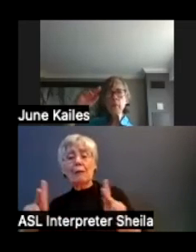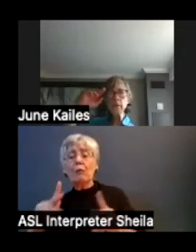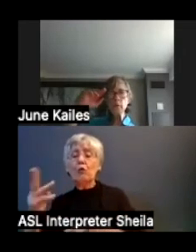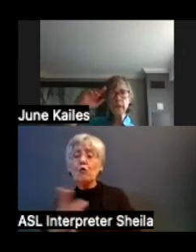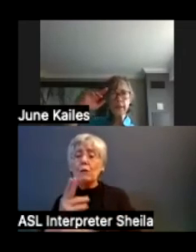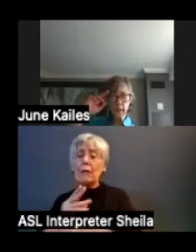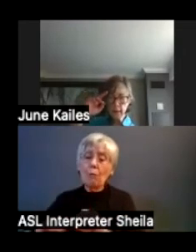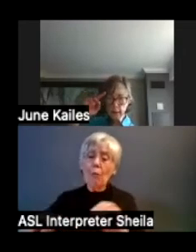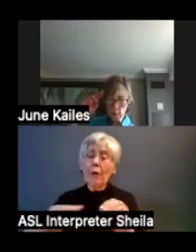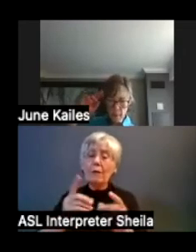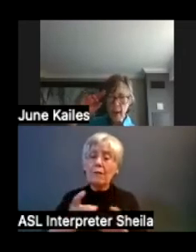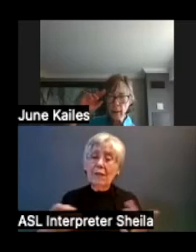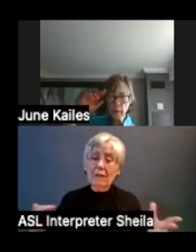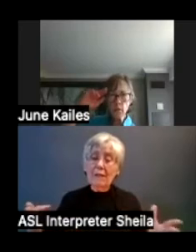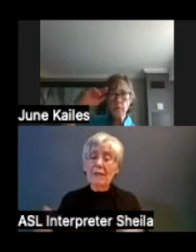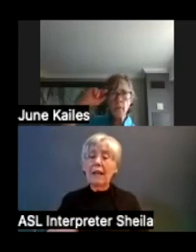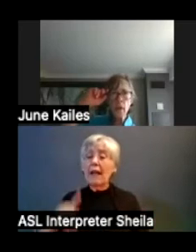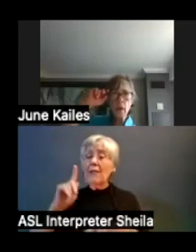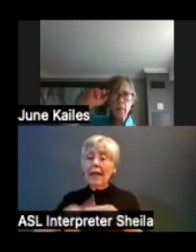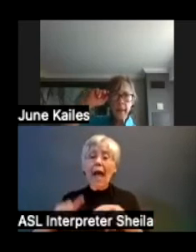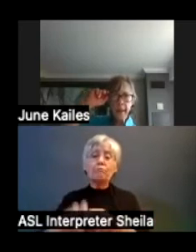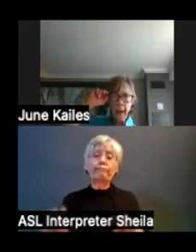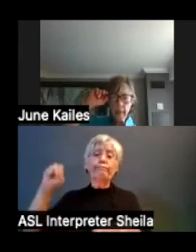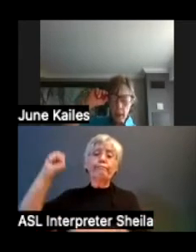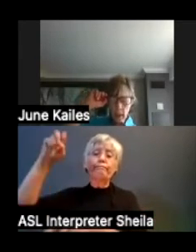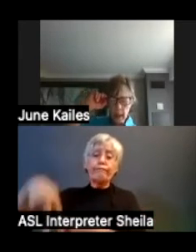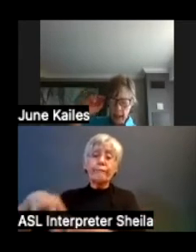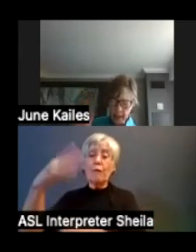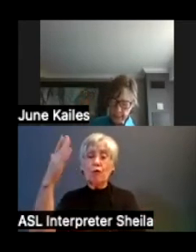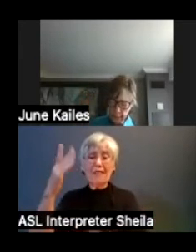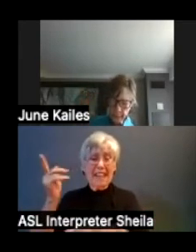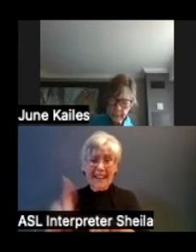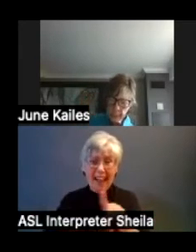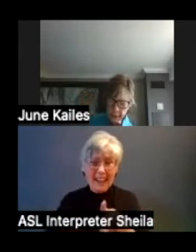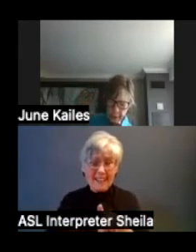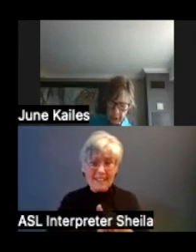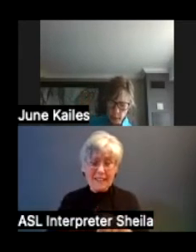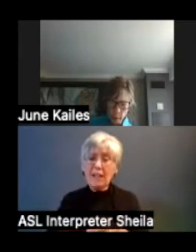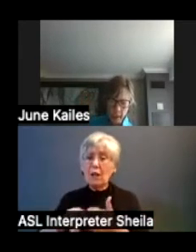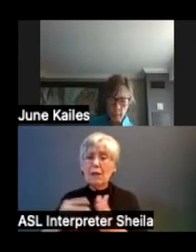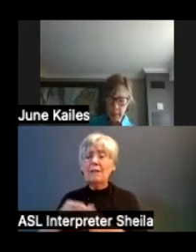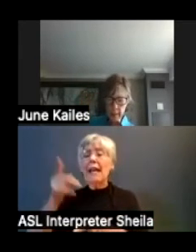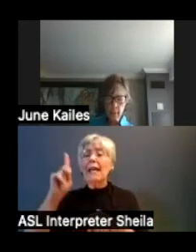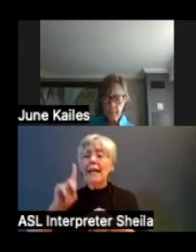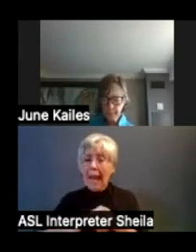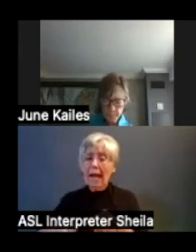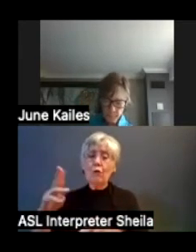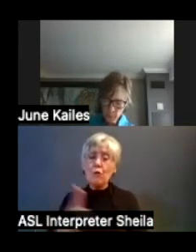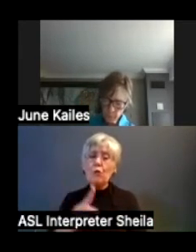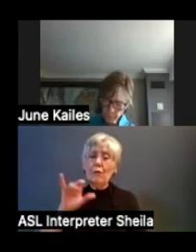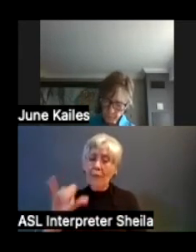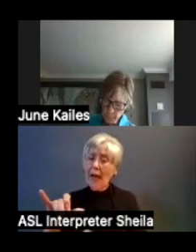leap over trees that are still bound from being able to access accessible pathways.